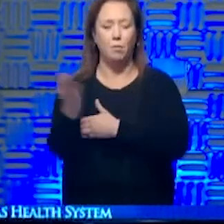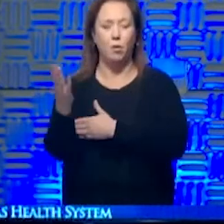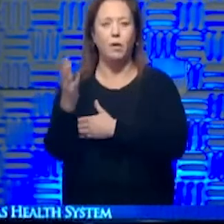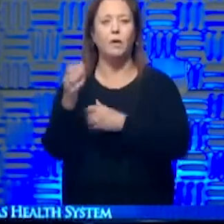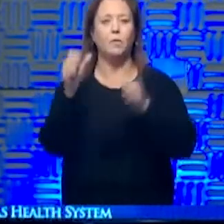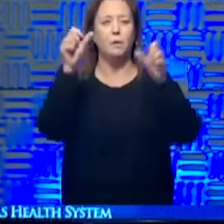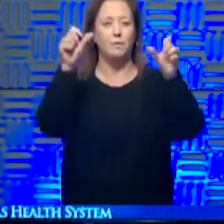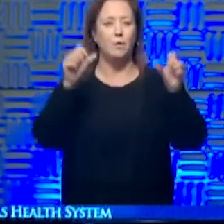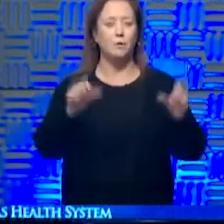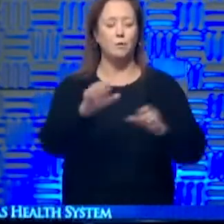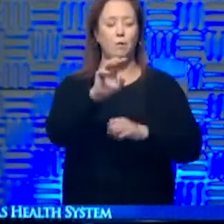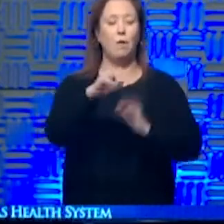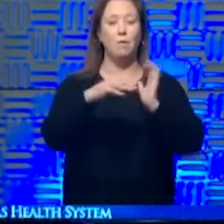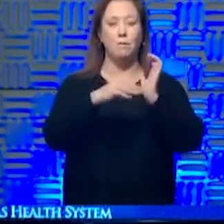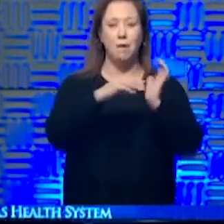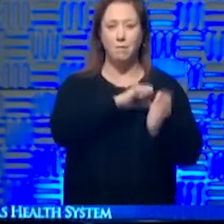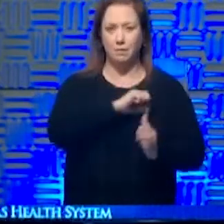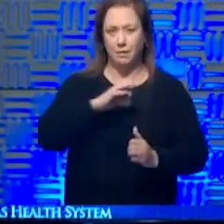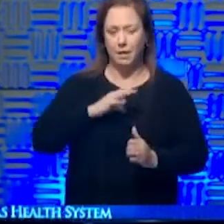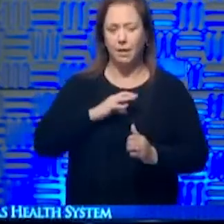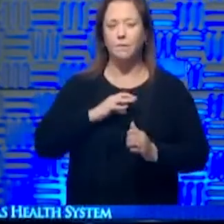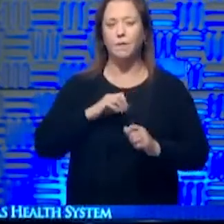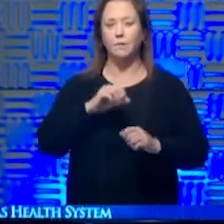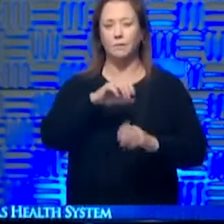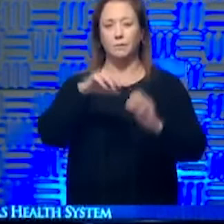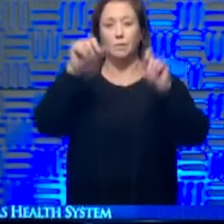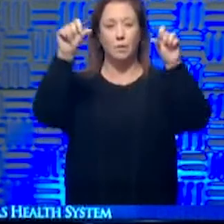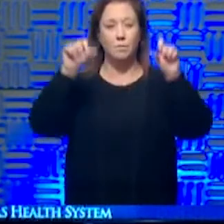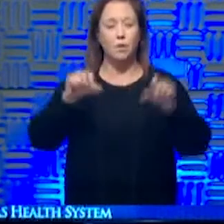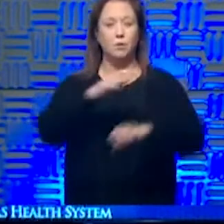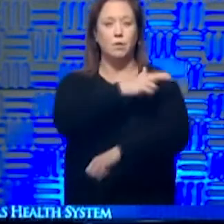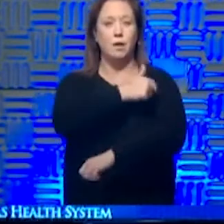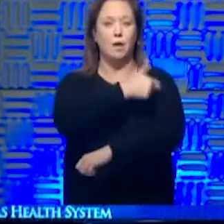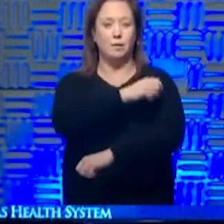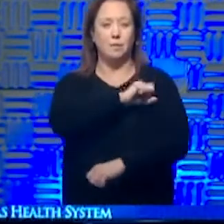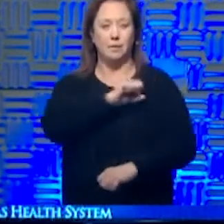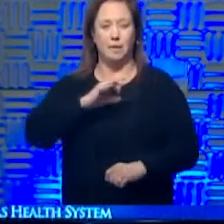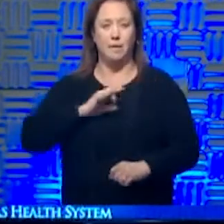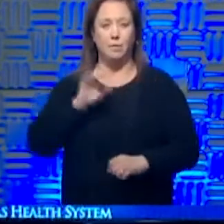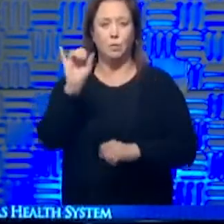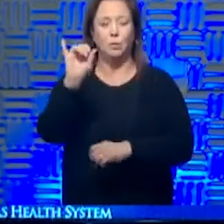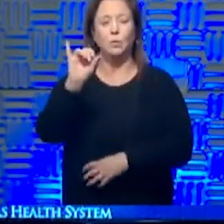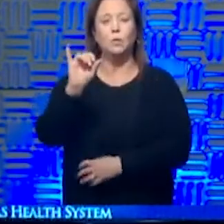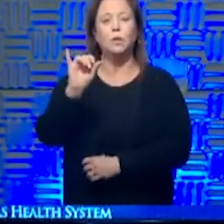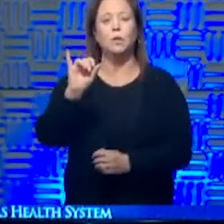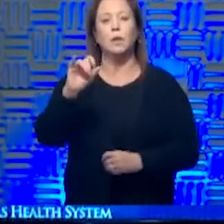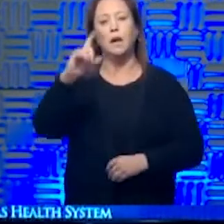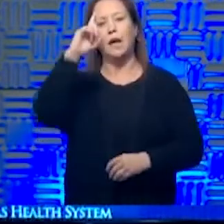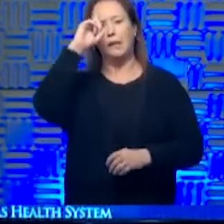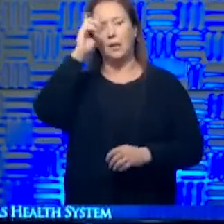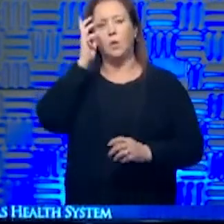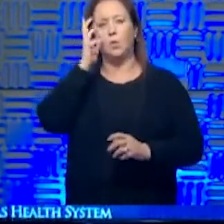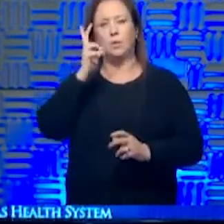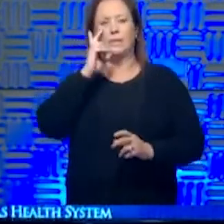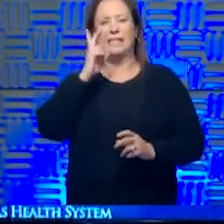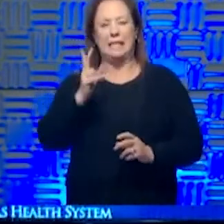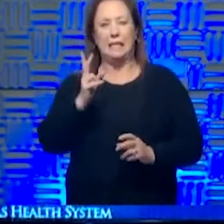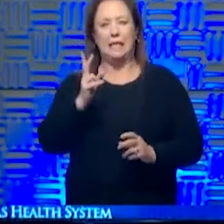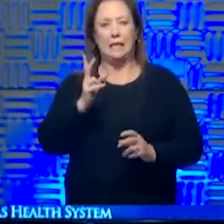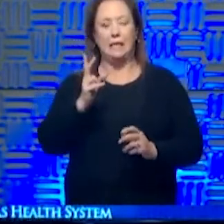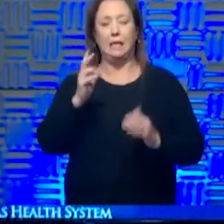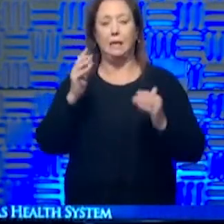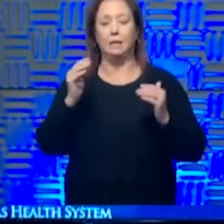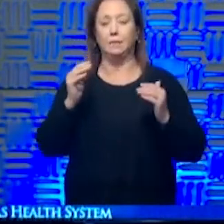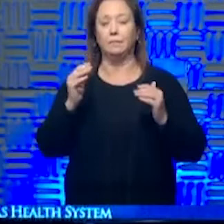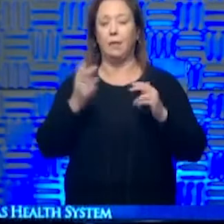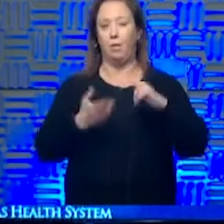our medical staff and our hospital staff that work here, health system staff. And I think you're going to see that will